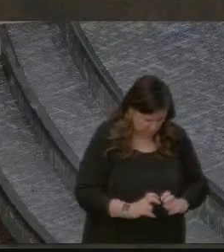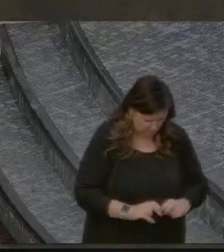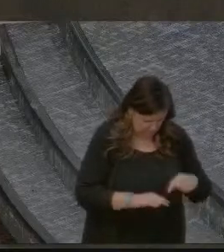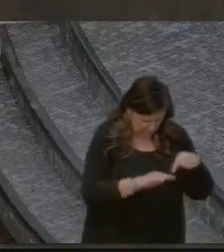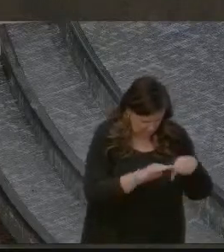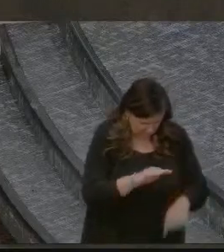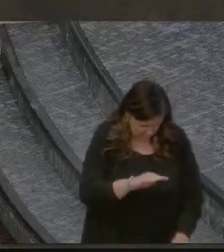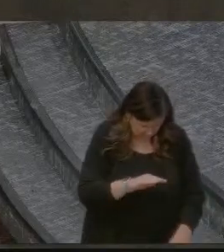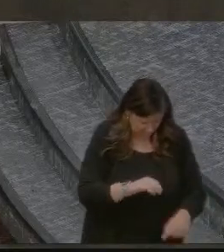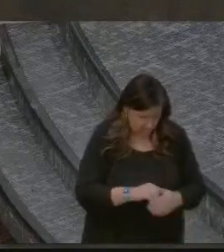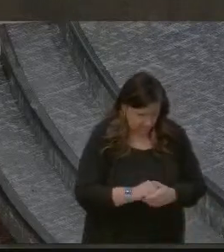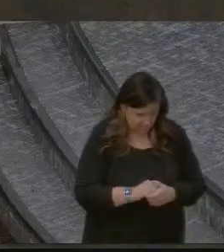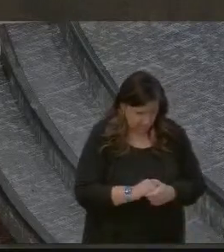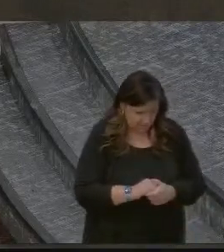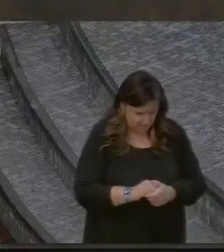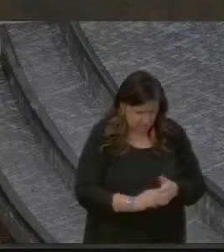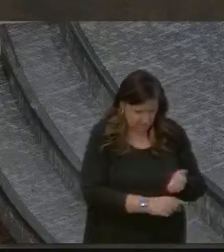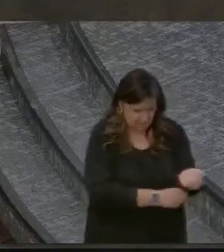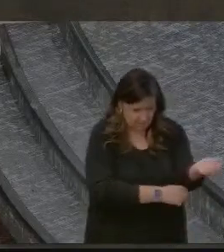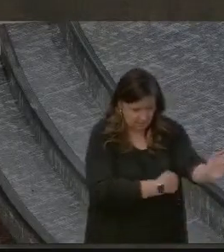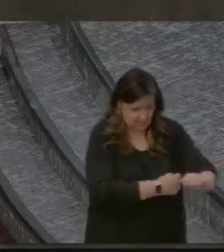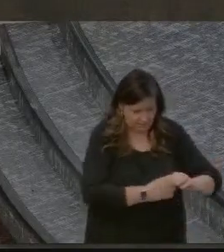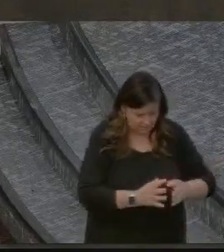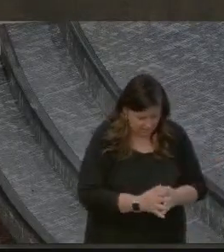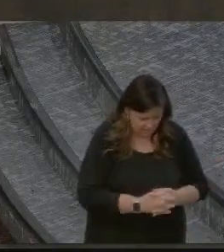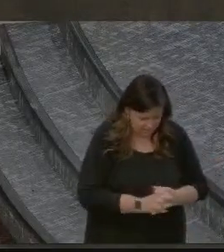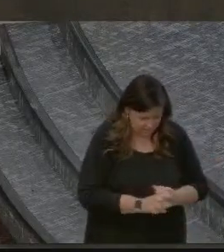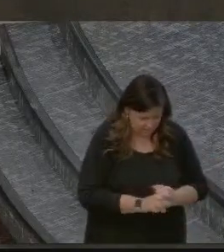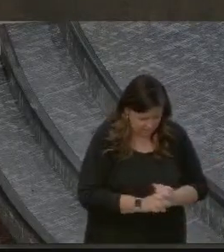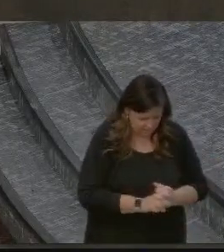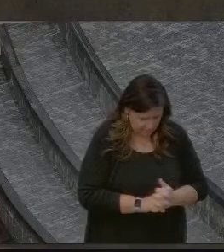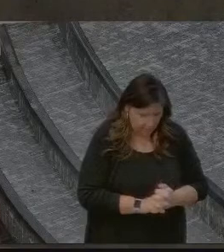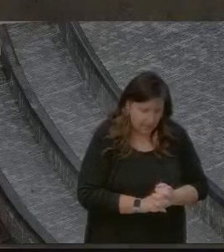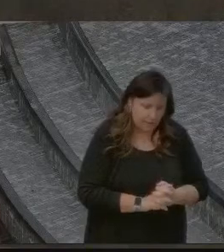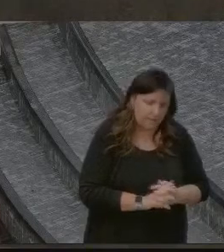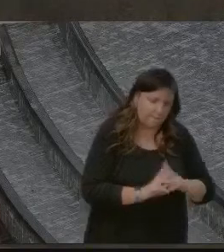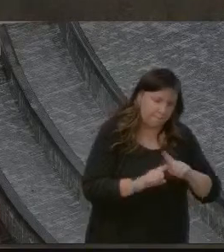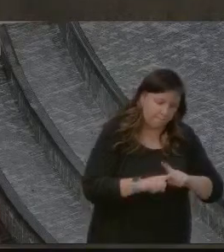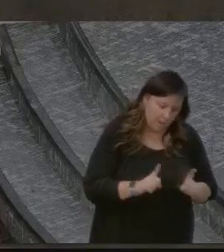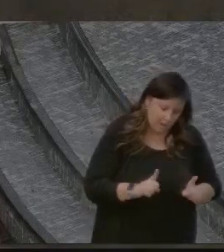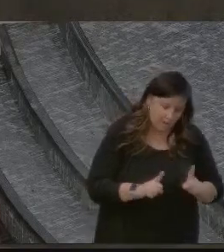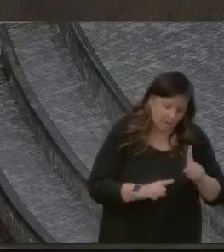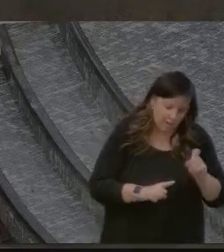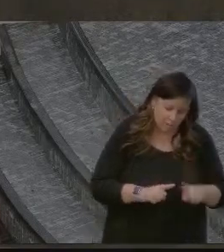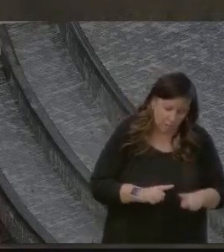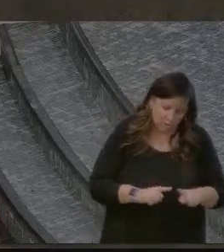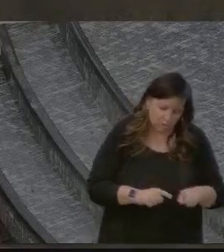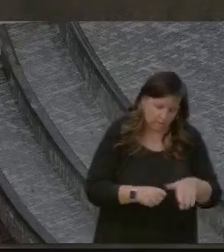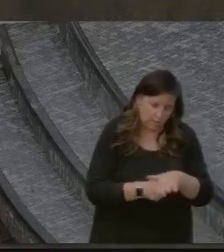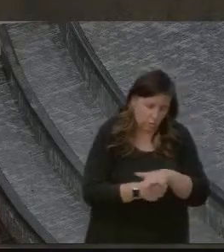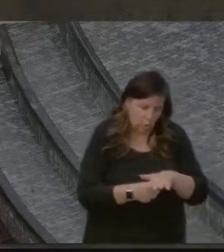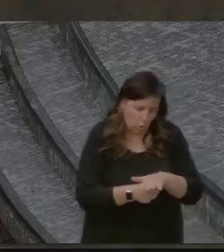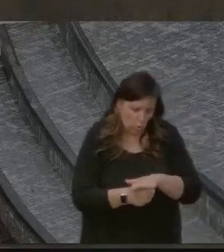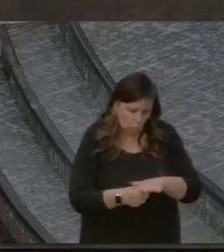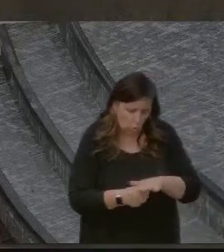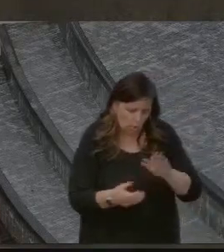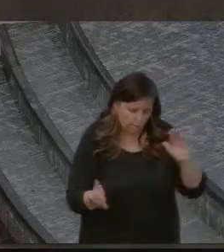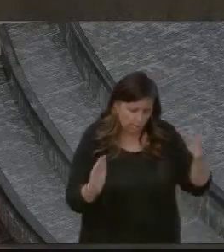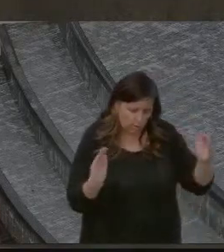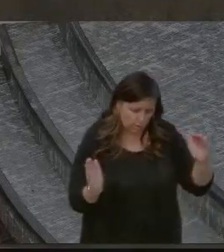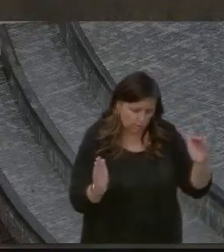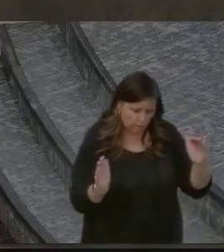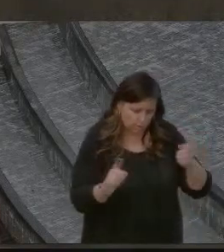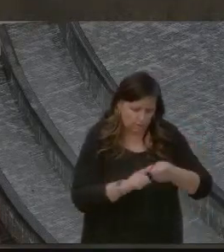the but the question of the local versus one